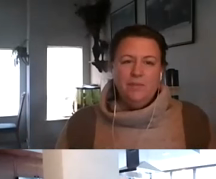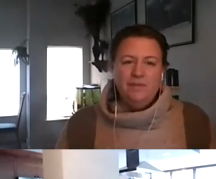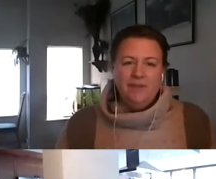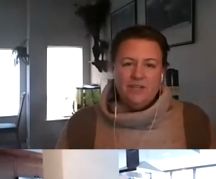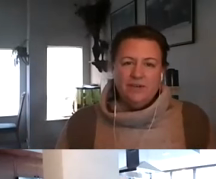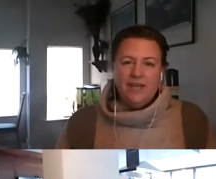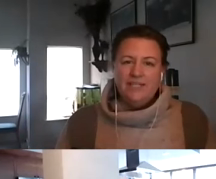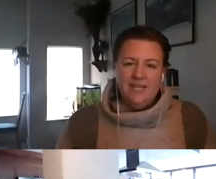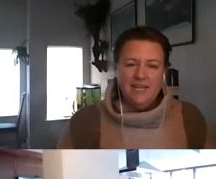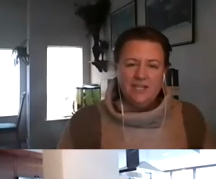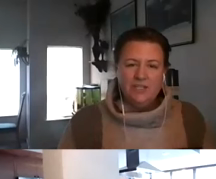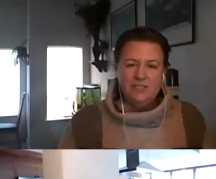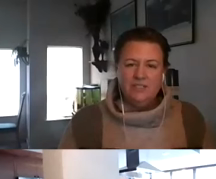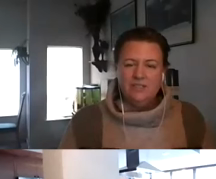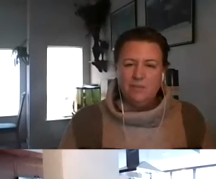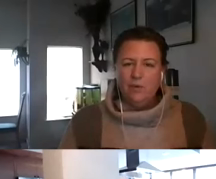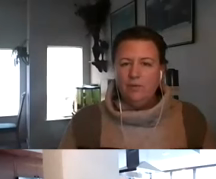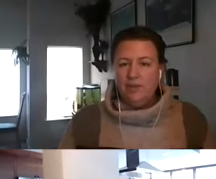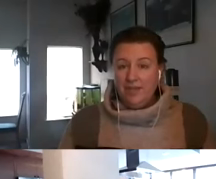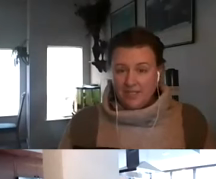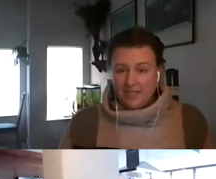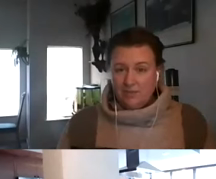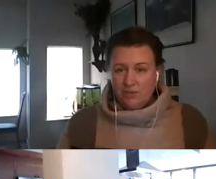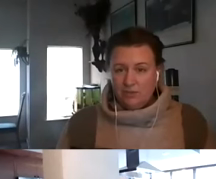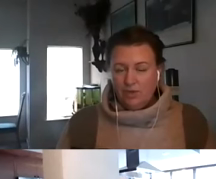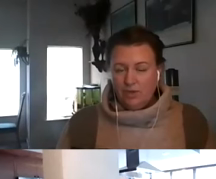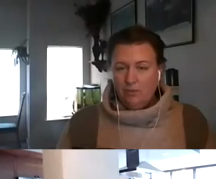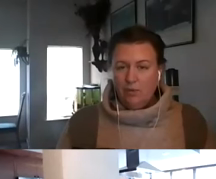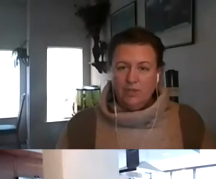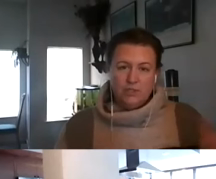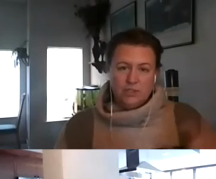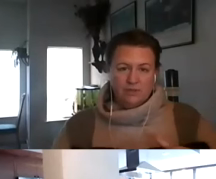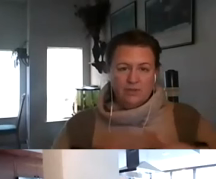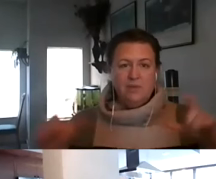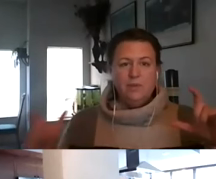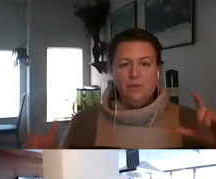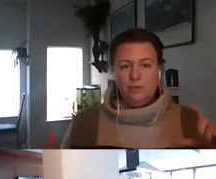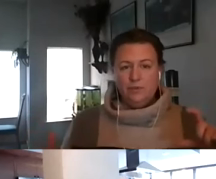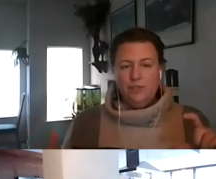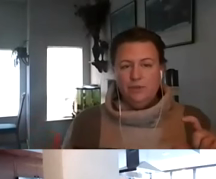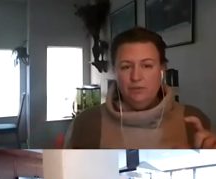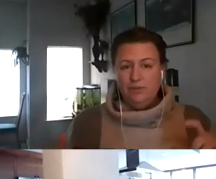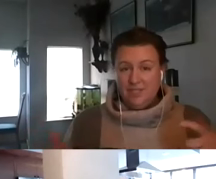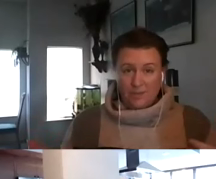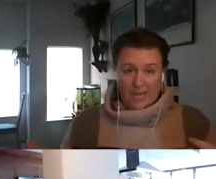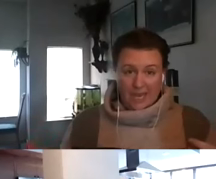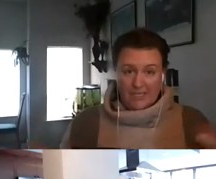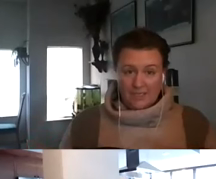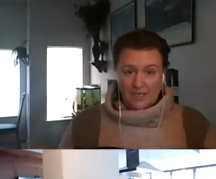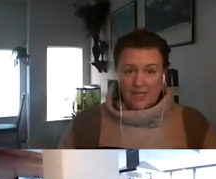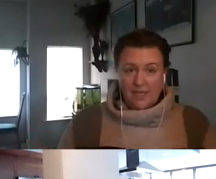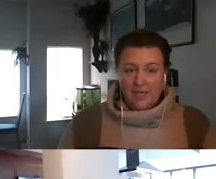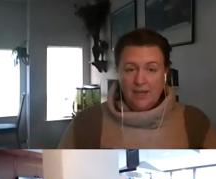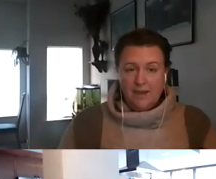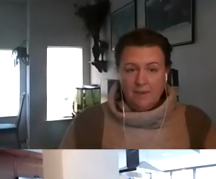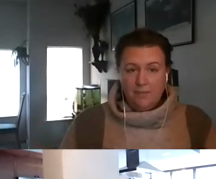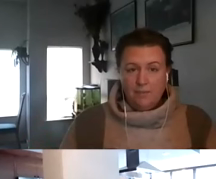Let's say whether you provide direct connection support with customers or your role is serving people who do, this